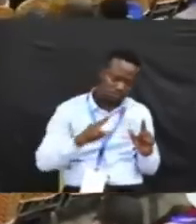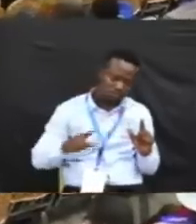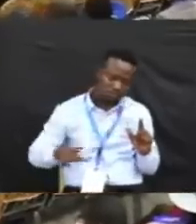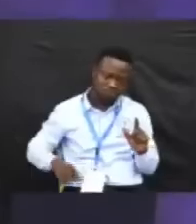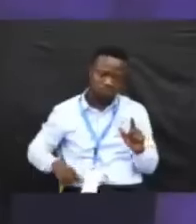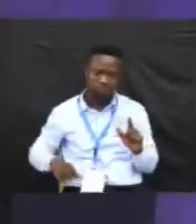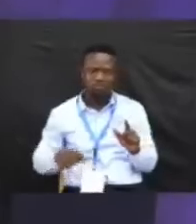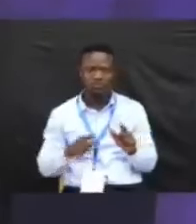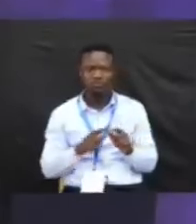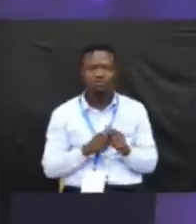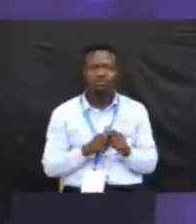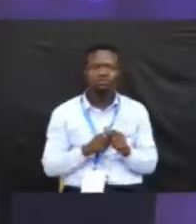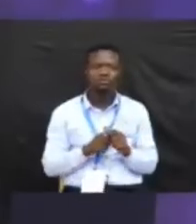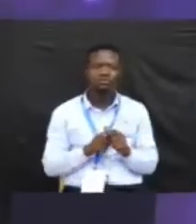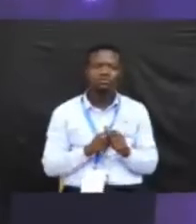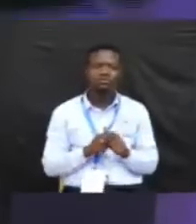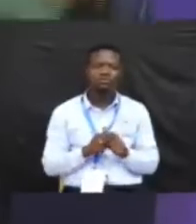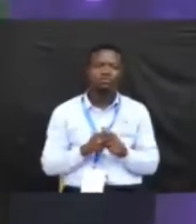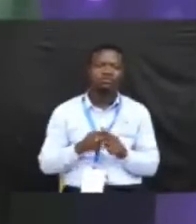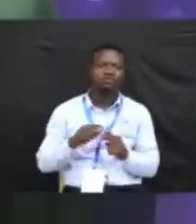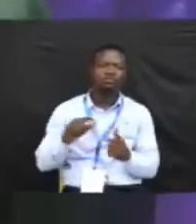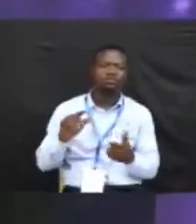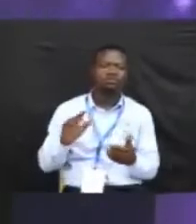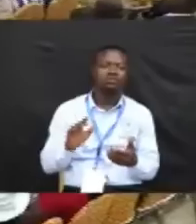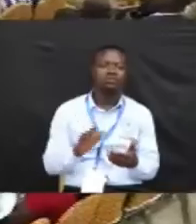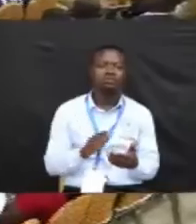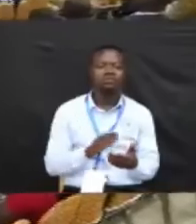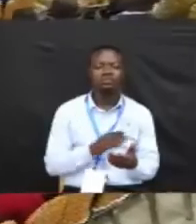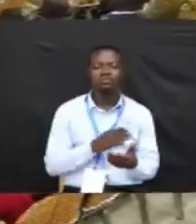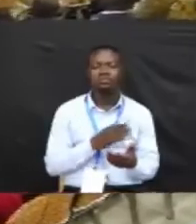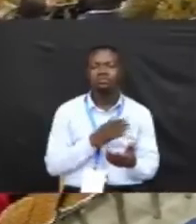What shall we render to you